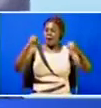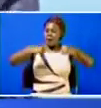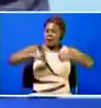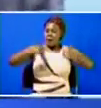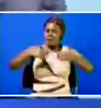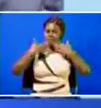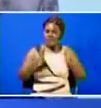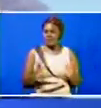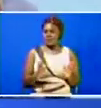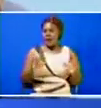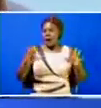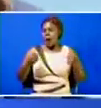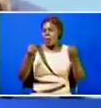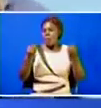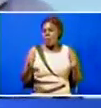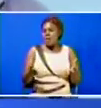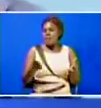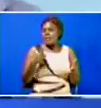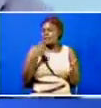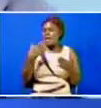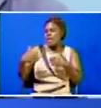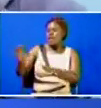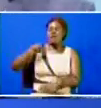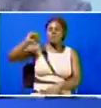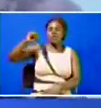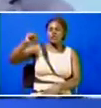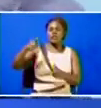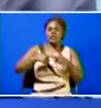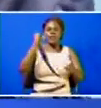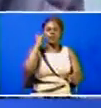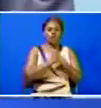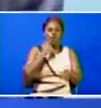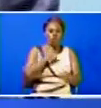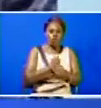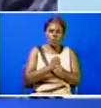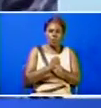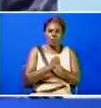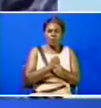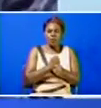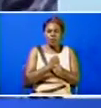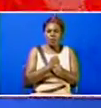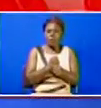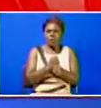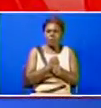Tumekubaliana? Ni wangapi wamesema tuache siasa tuende kazi? Tuende kazi.